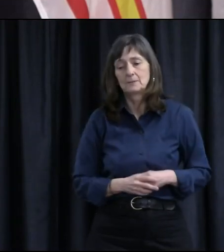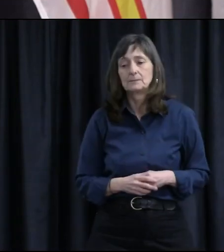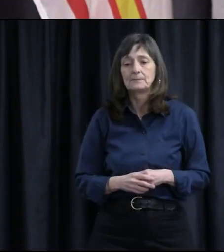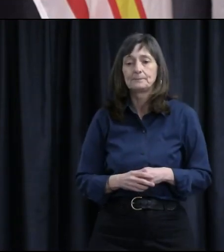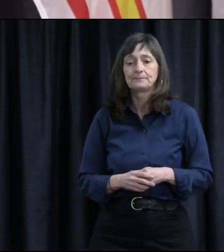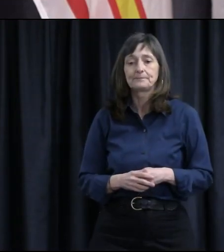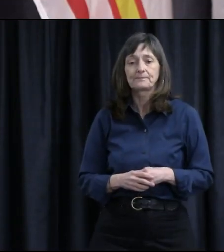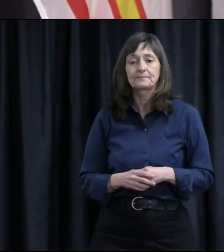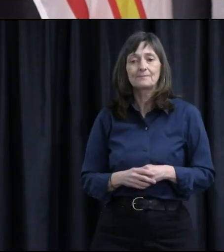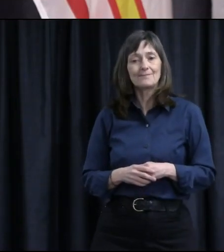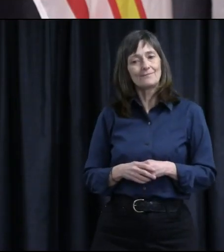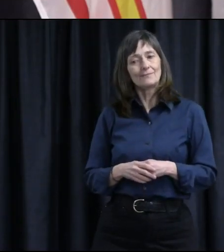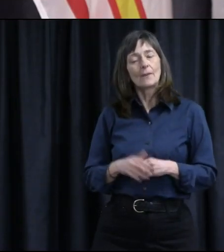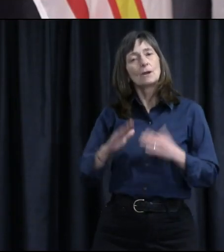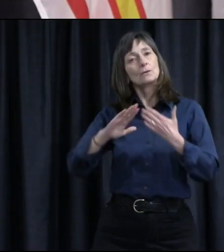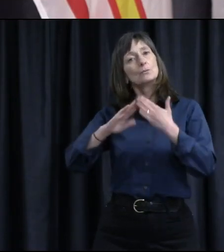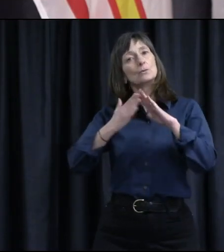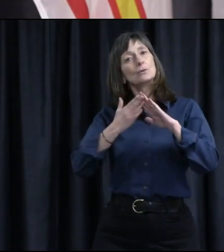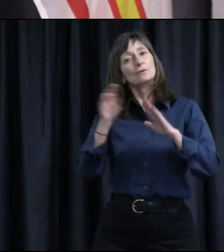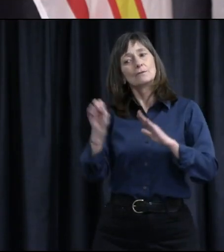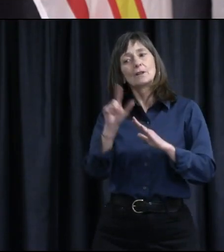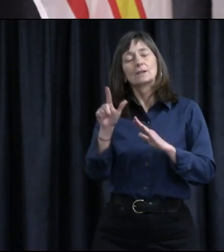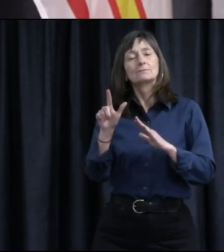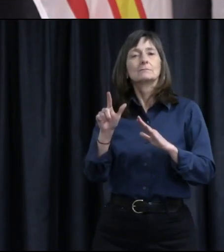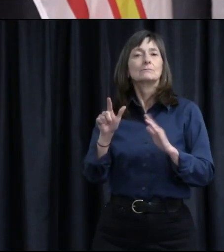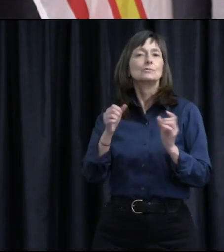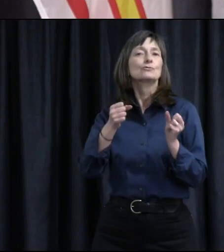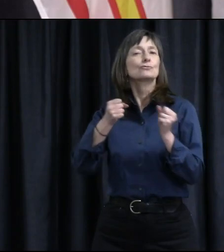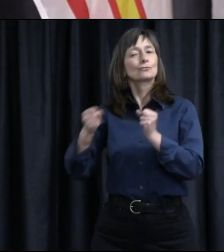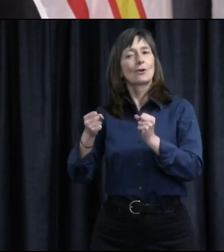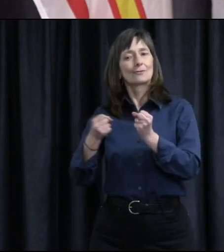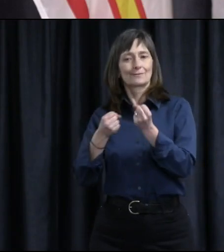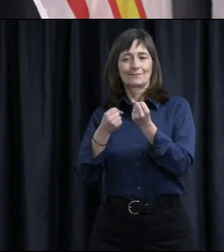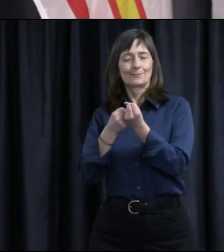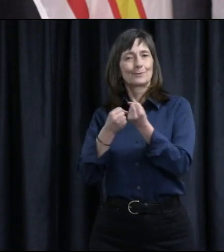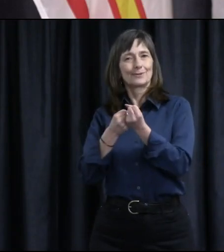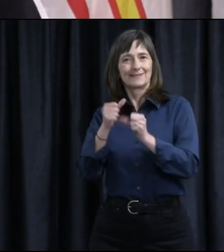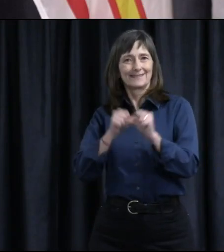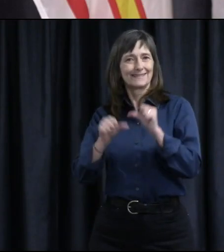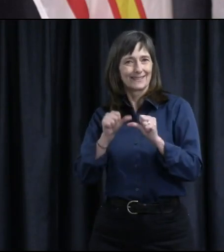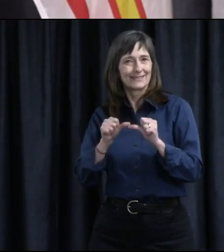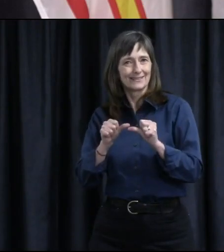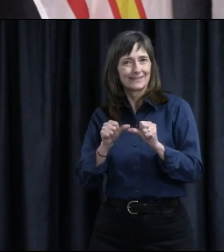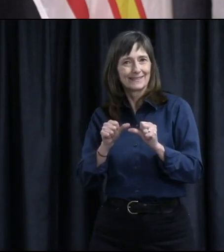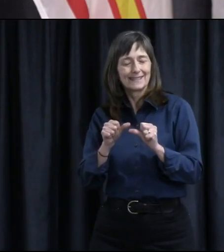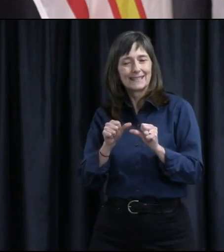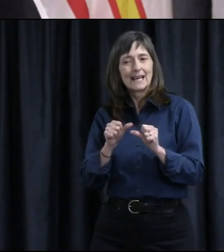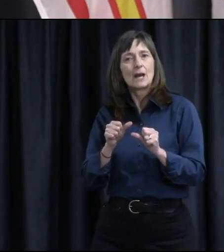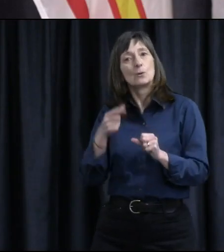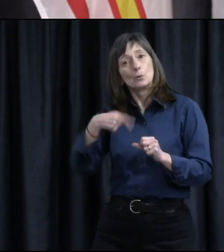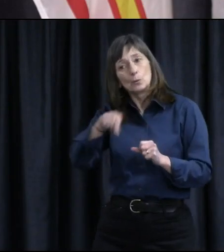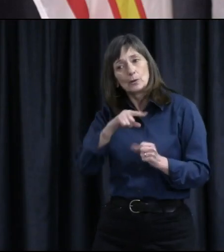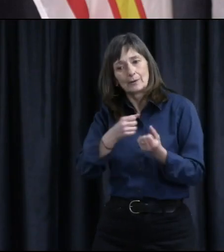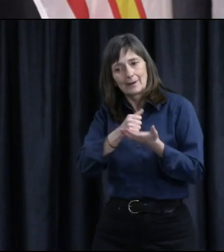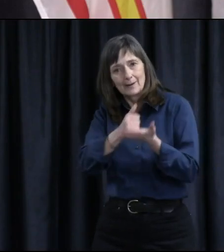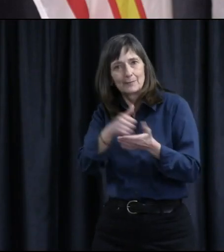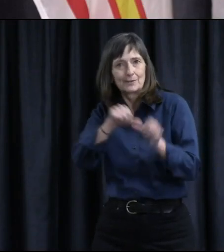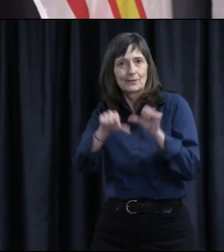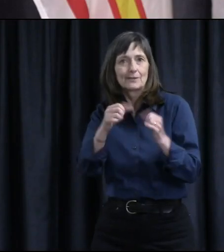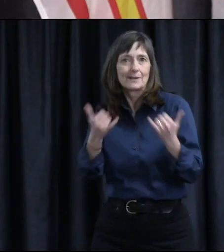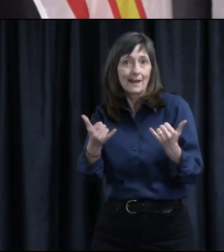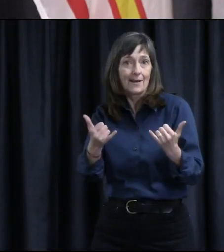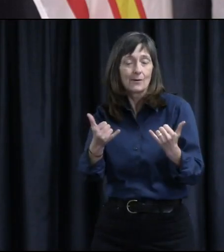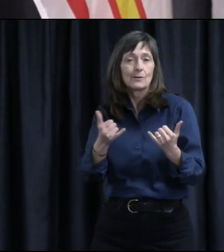communities are one of our greatest strengths. Let's all continue to do our part to support each other and to reduce the spread of this